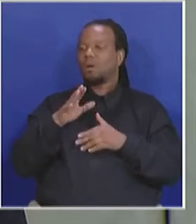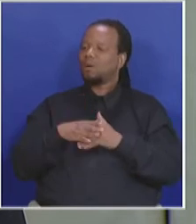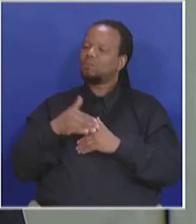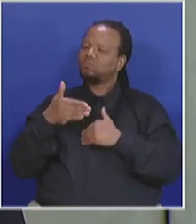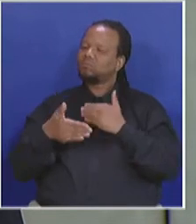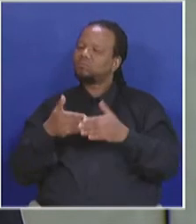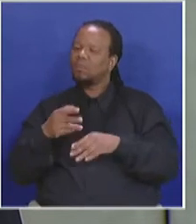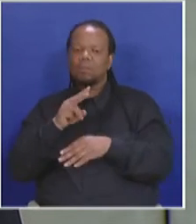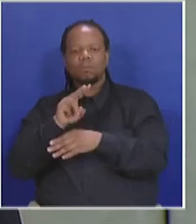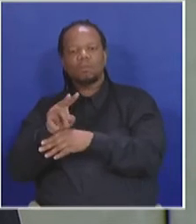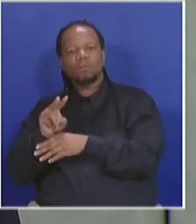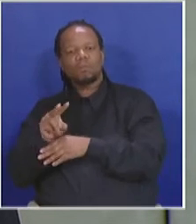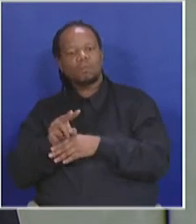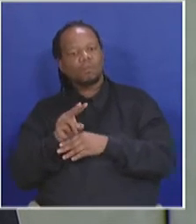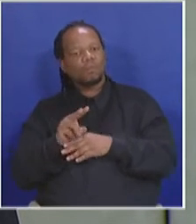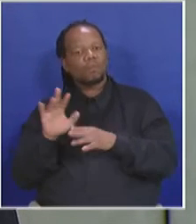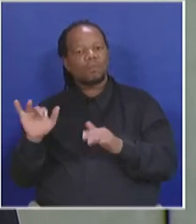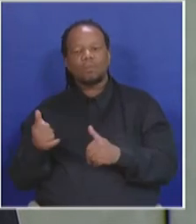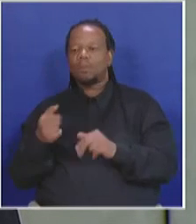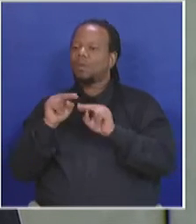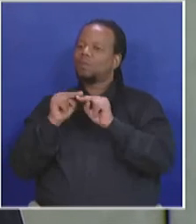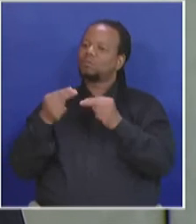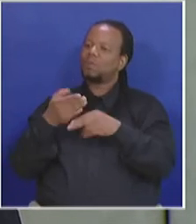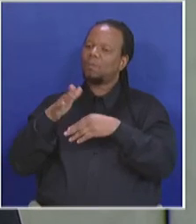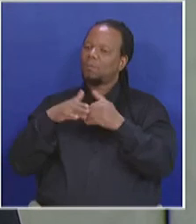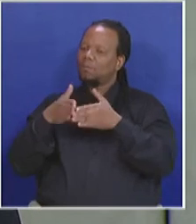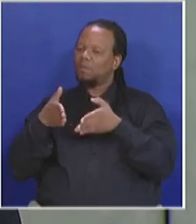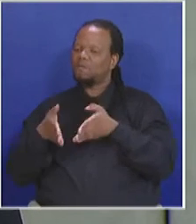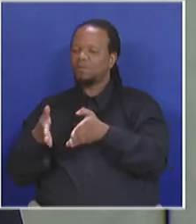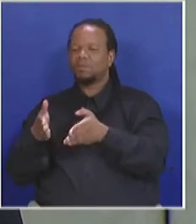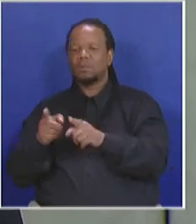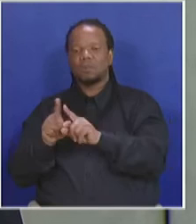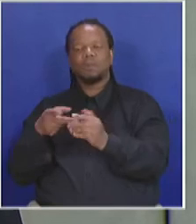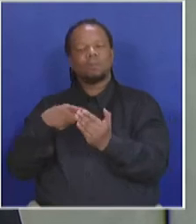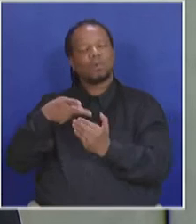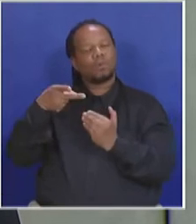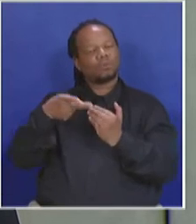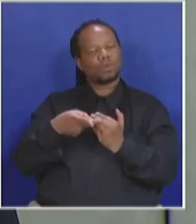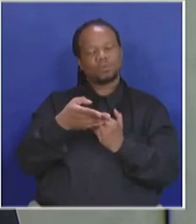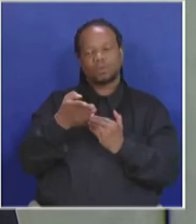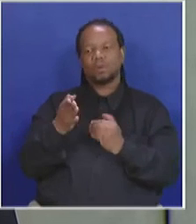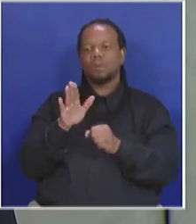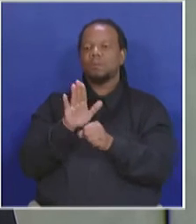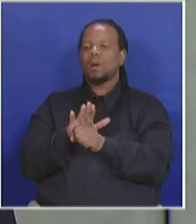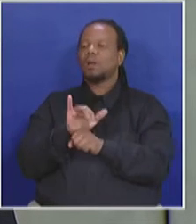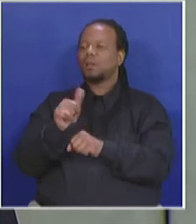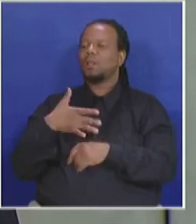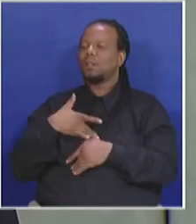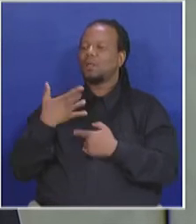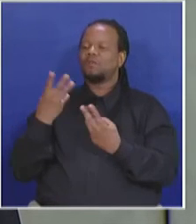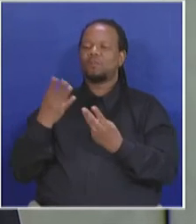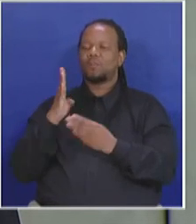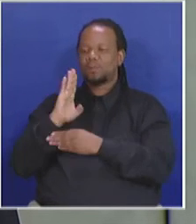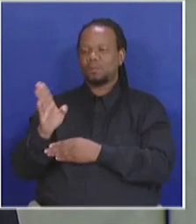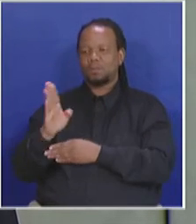in relation to the rollout of national infrastructure projects. The projects are supposed to impact directly on the lives of South Africans,